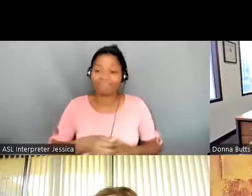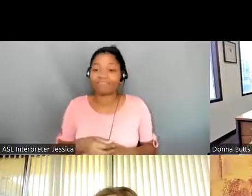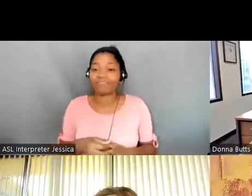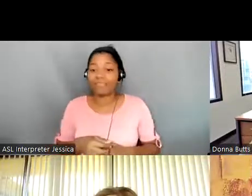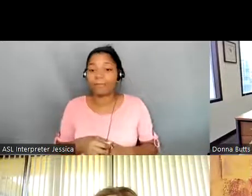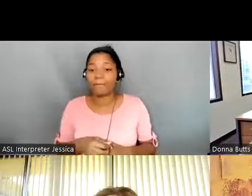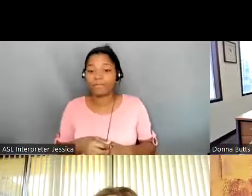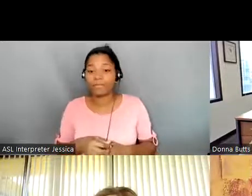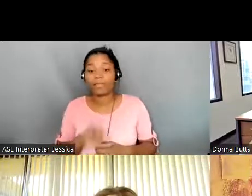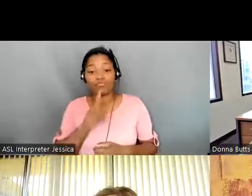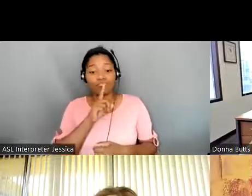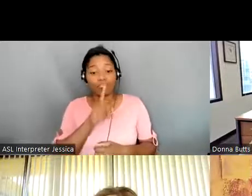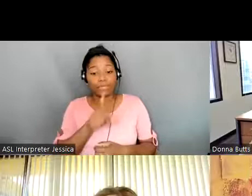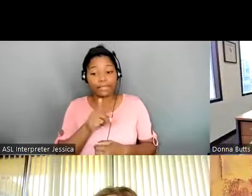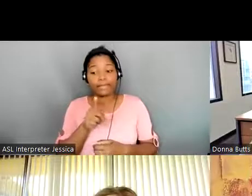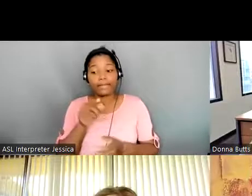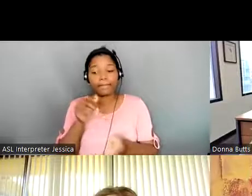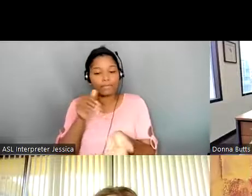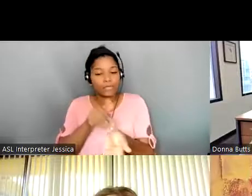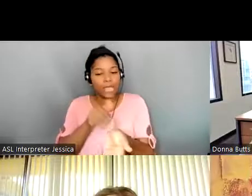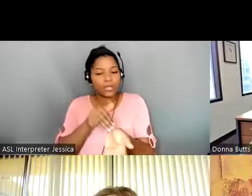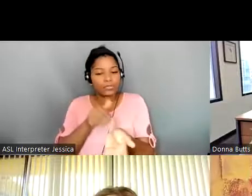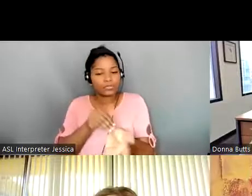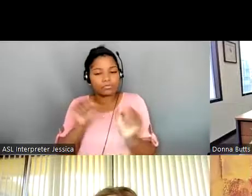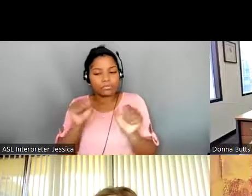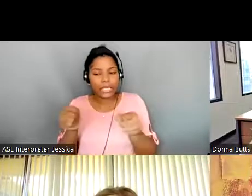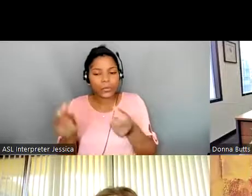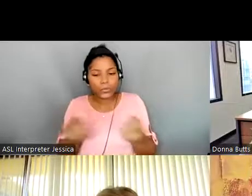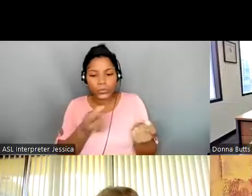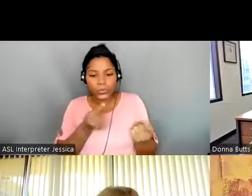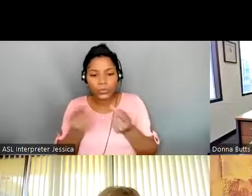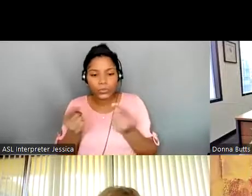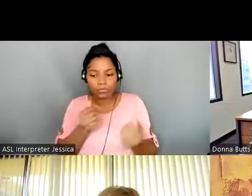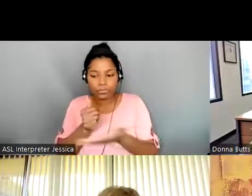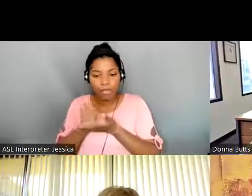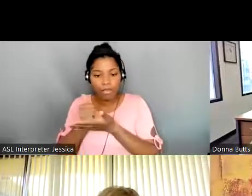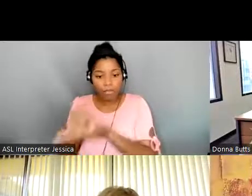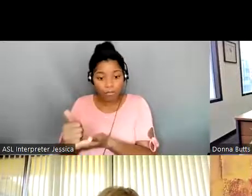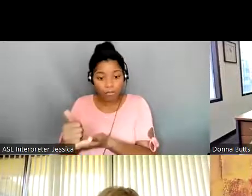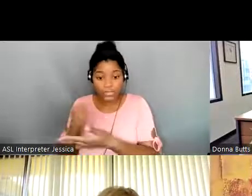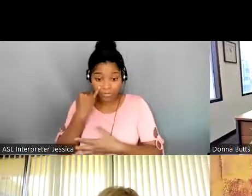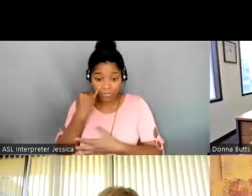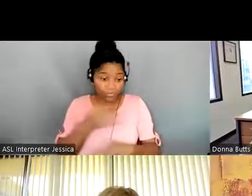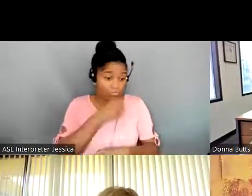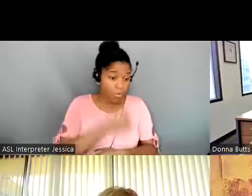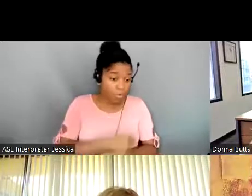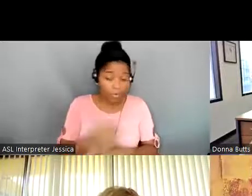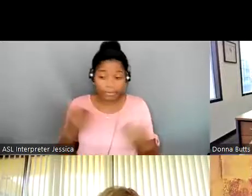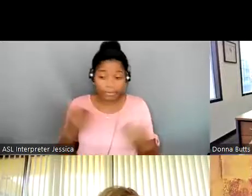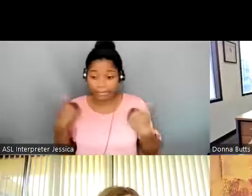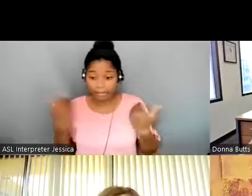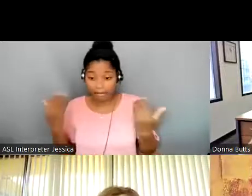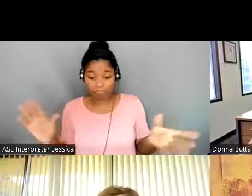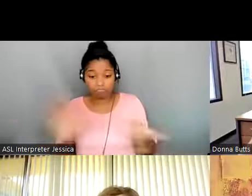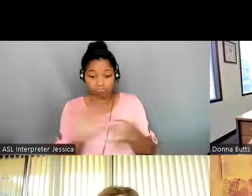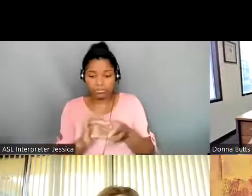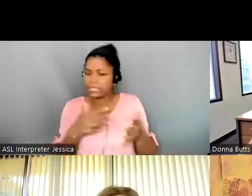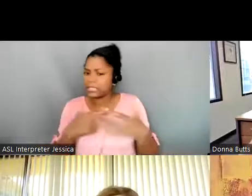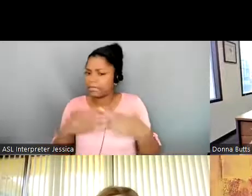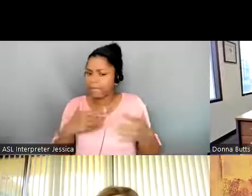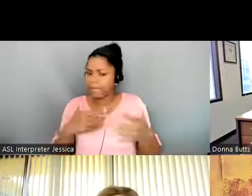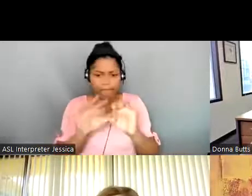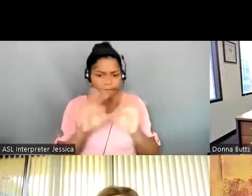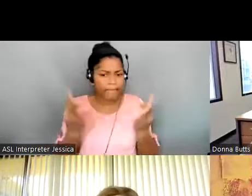there are things that practitioners can do to increase the chance that when they bring young and old people together, whether they're related to each